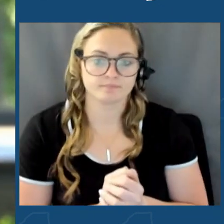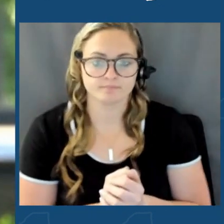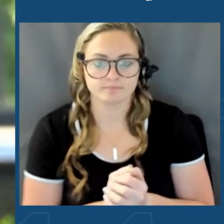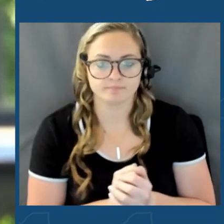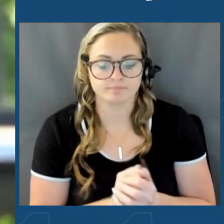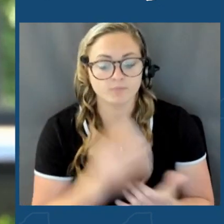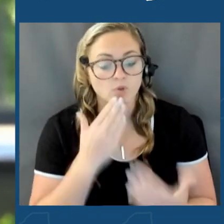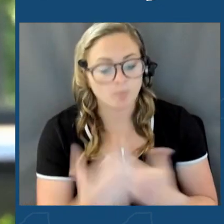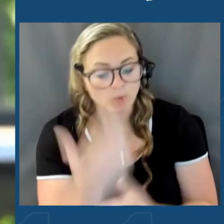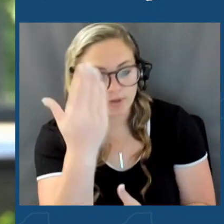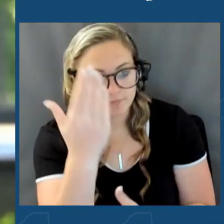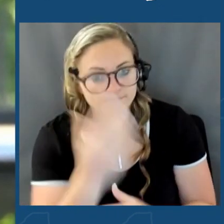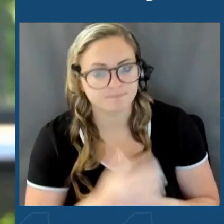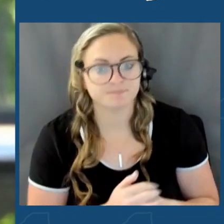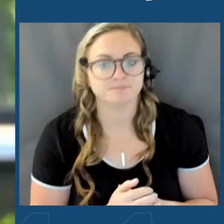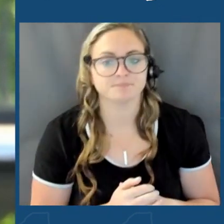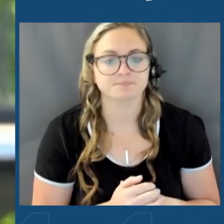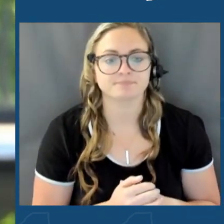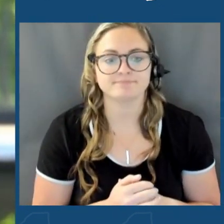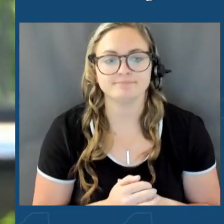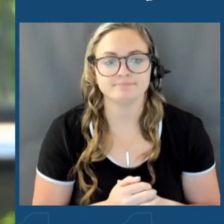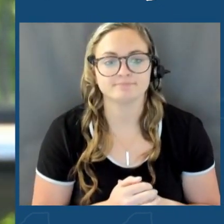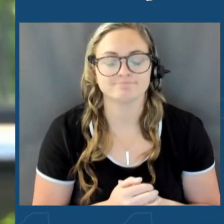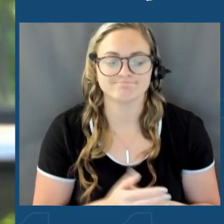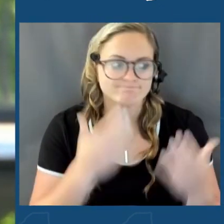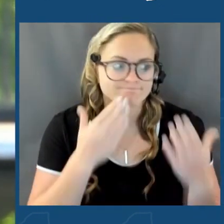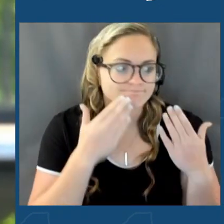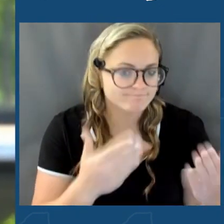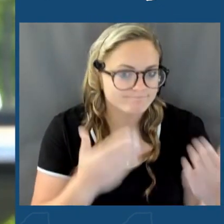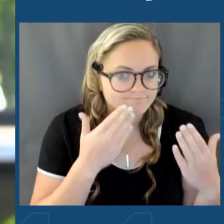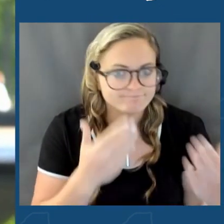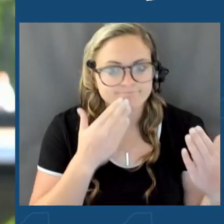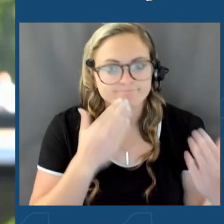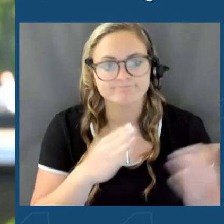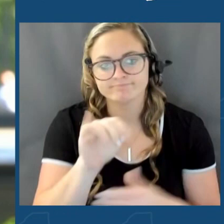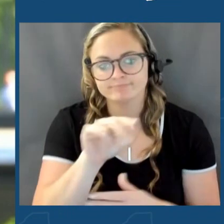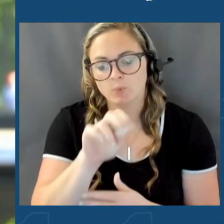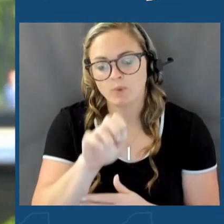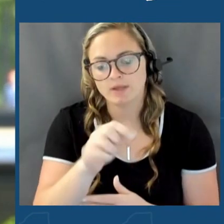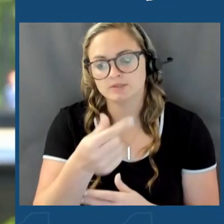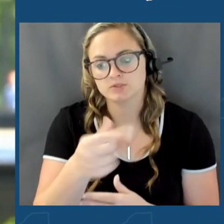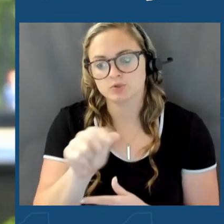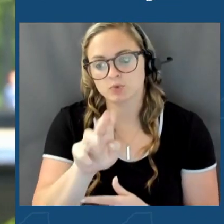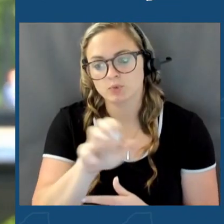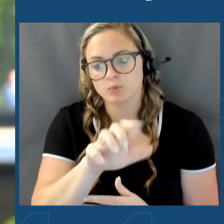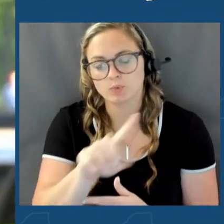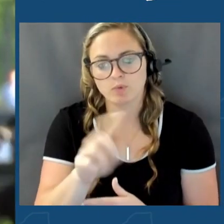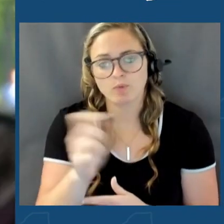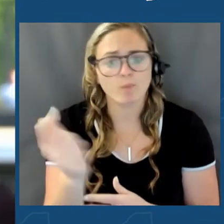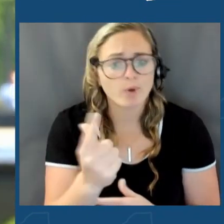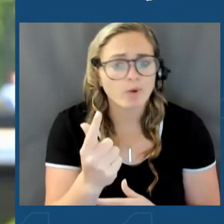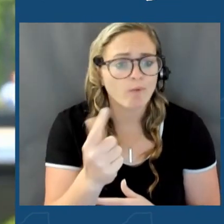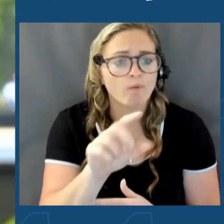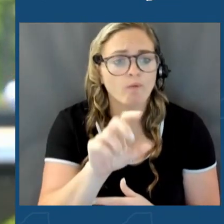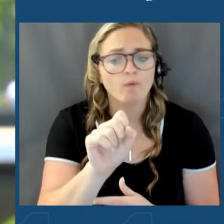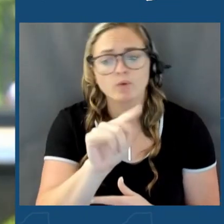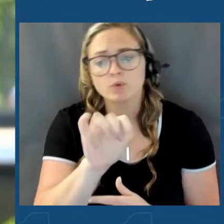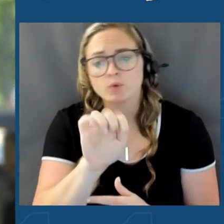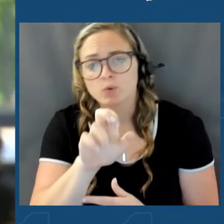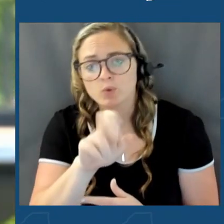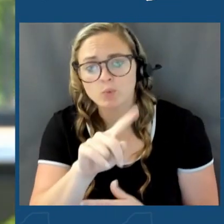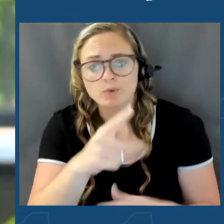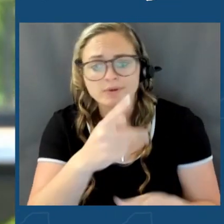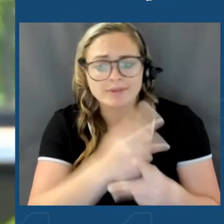Good morning. My thanks goes out to Alice Greenwald and all the stewards, the keepers of the